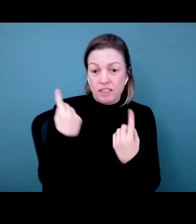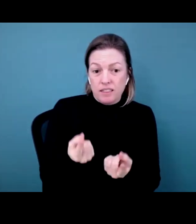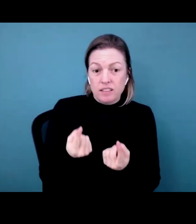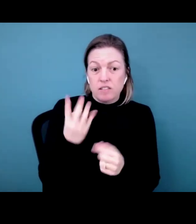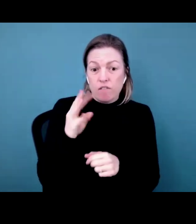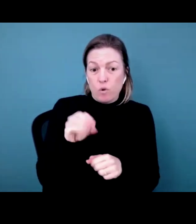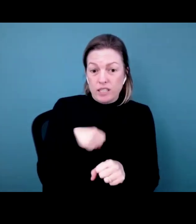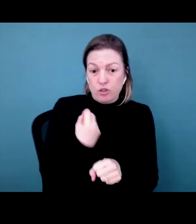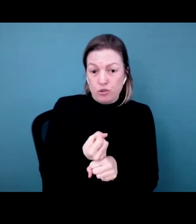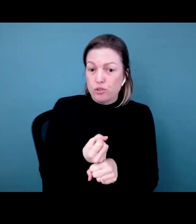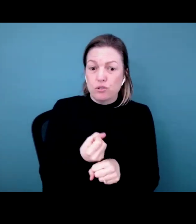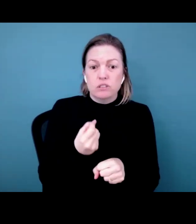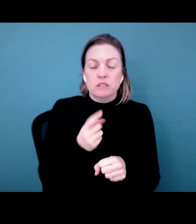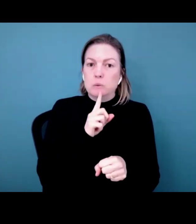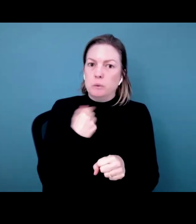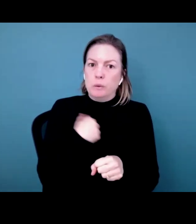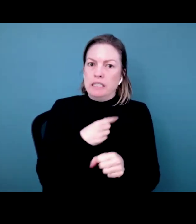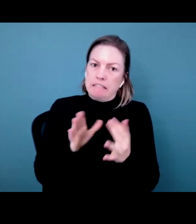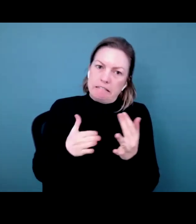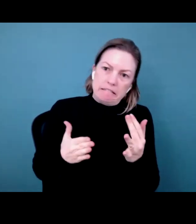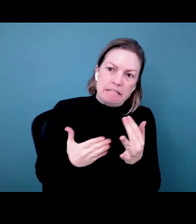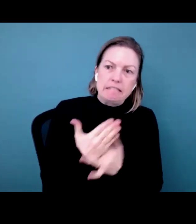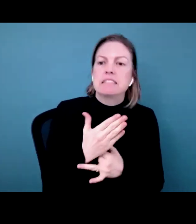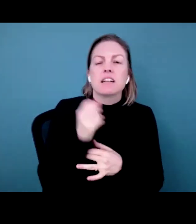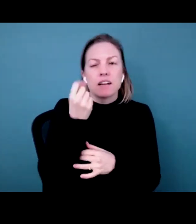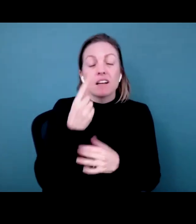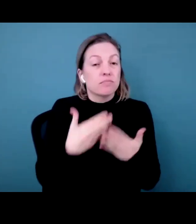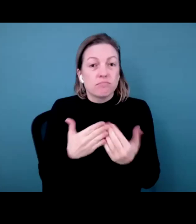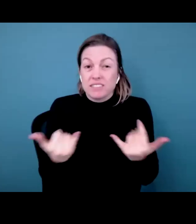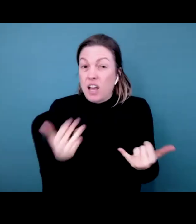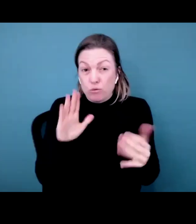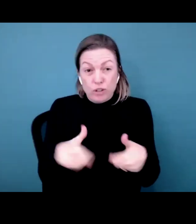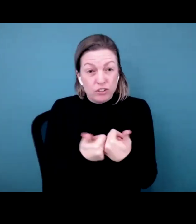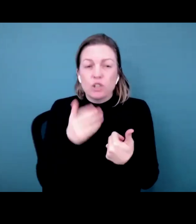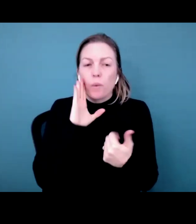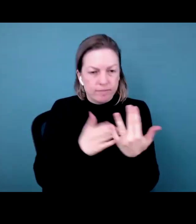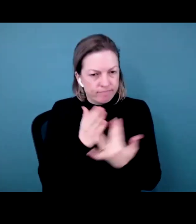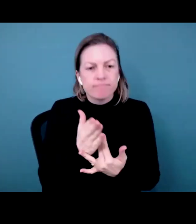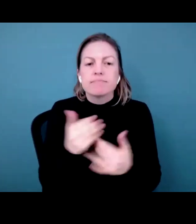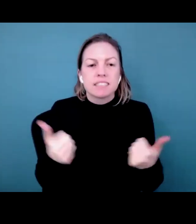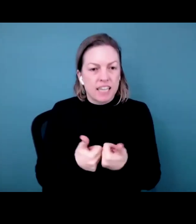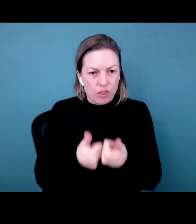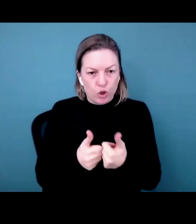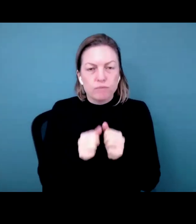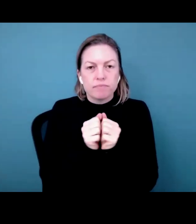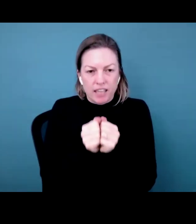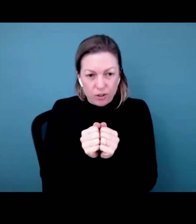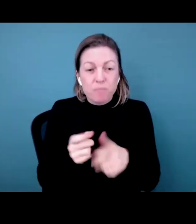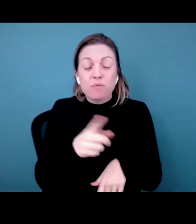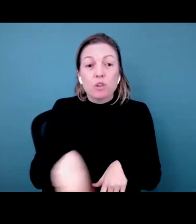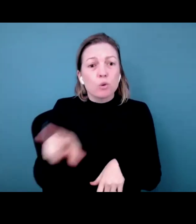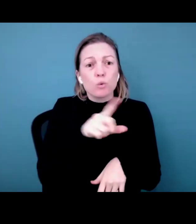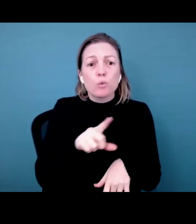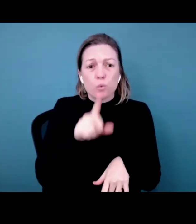those 4 decades of time. We will get through this one too, and we'll get through it together. You are one of the best representations of